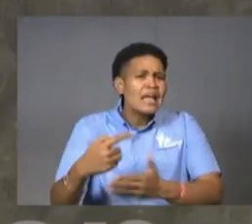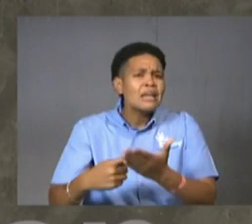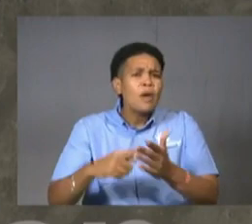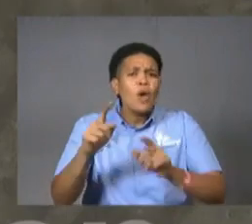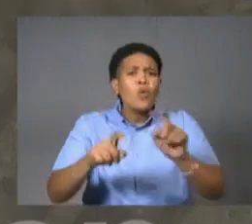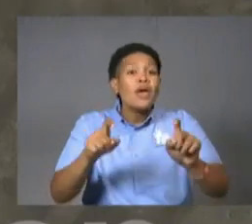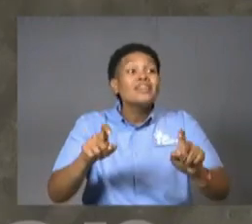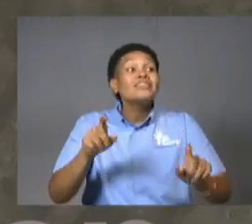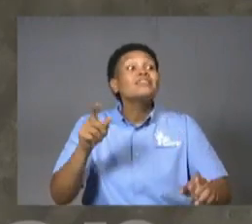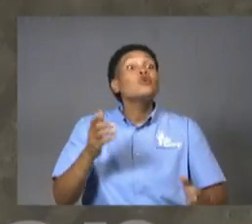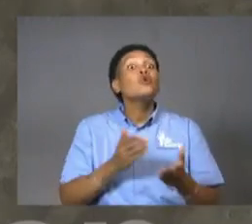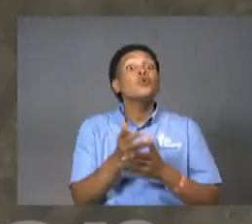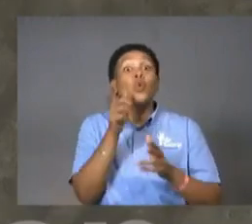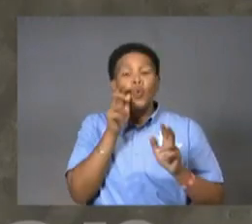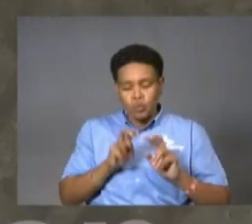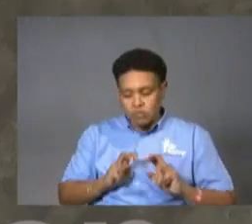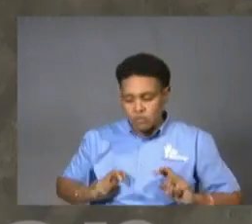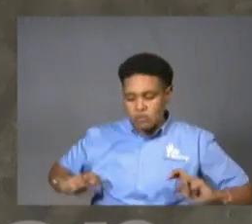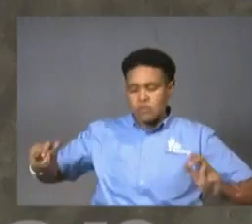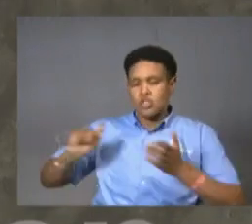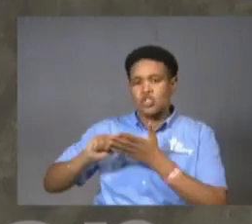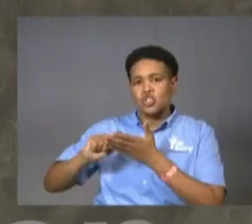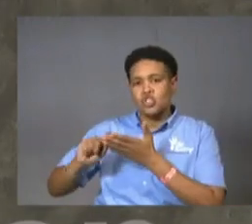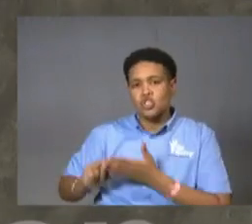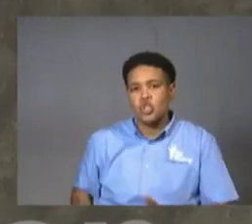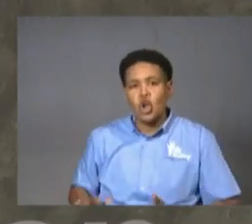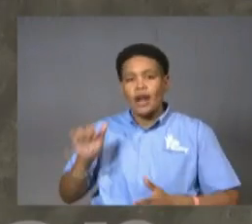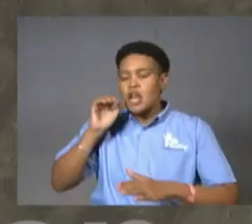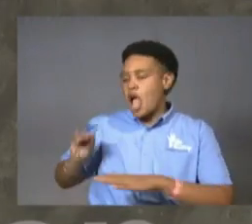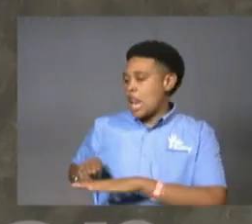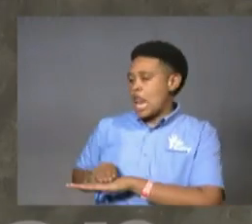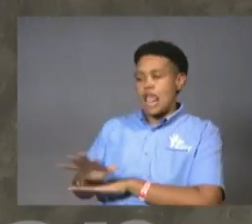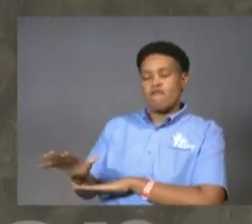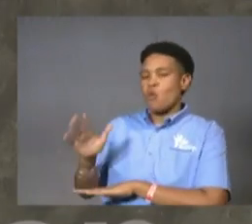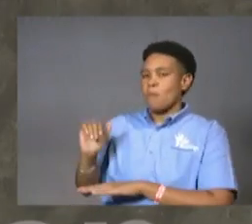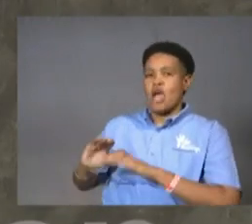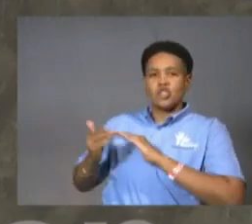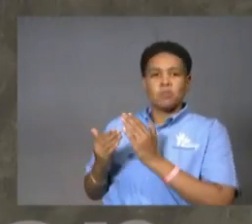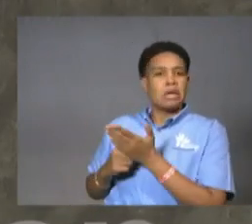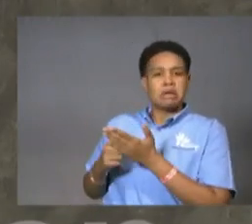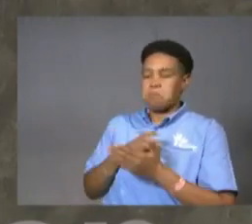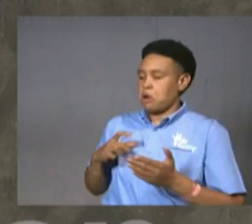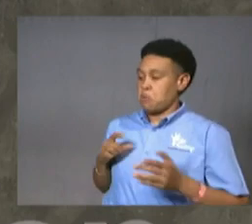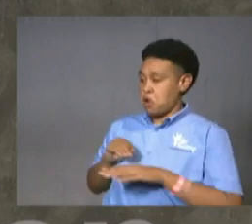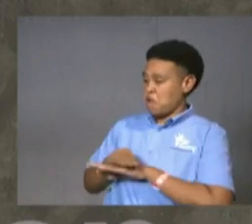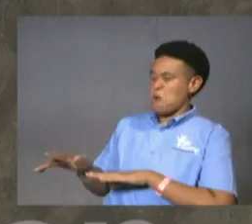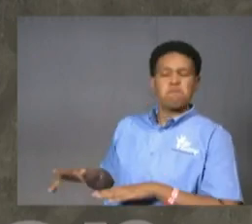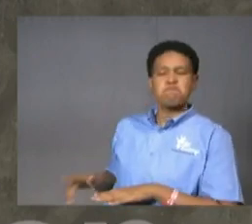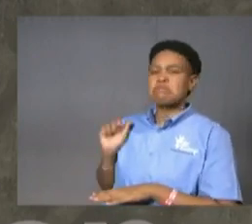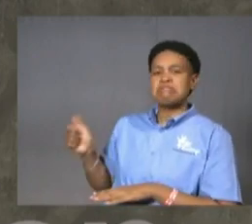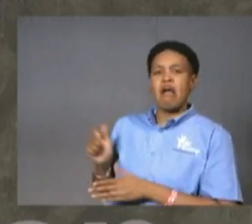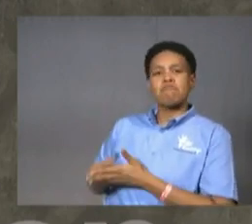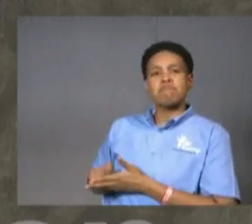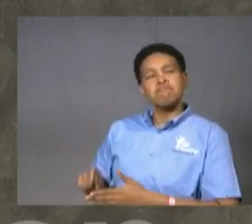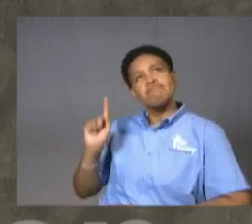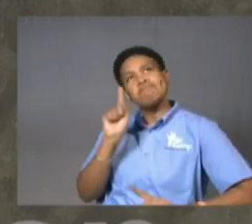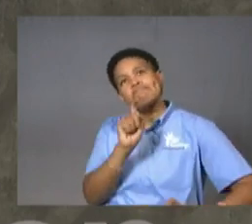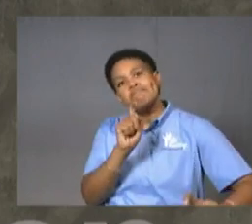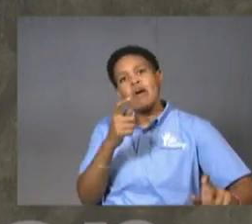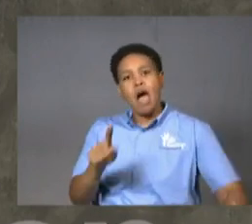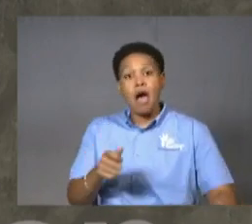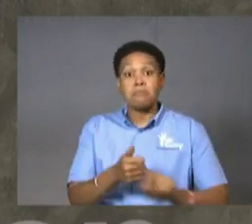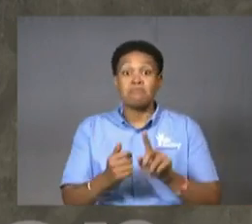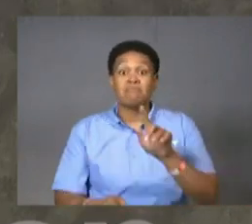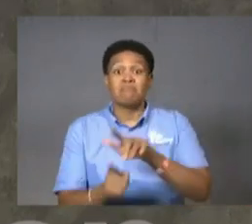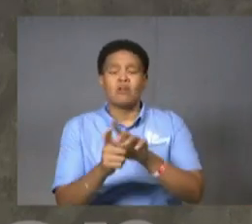by the panel of journalists and are not influenced by the Jamaica Debates Commission in any way. Arising from the result of an